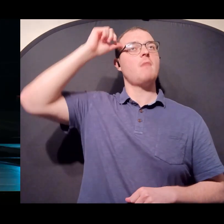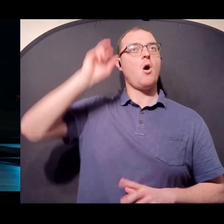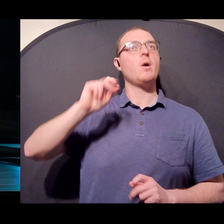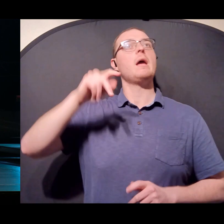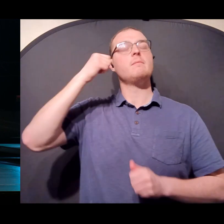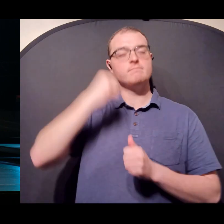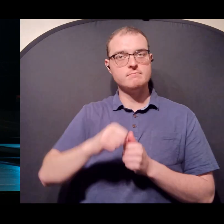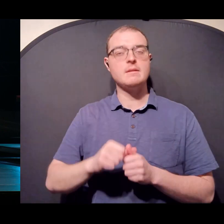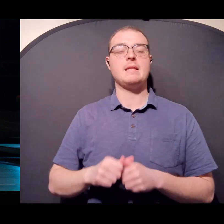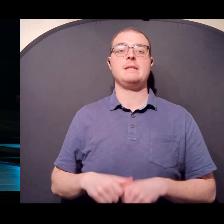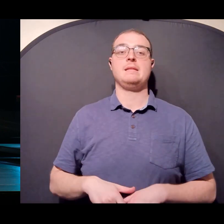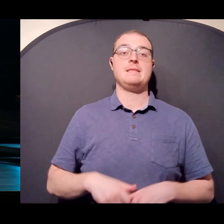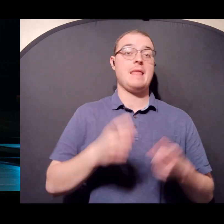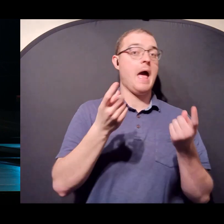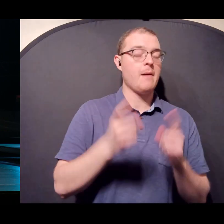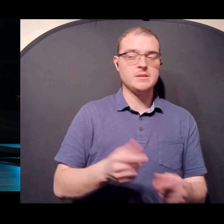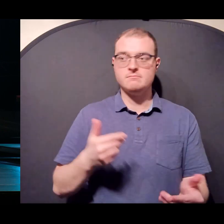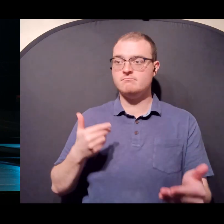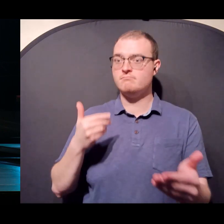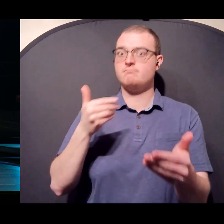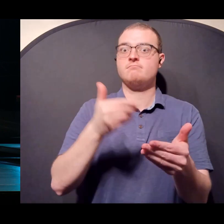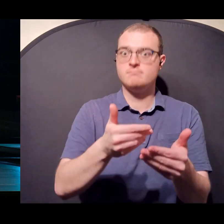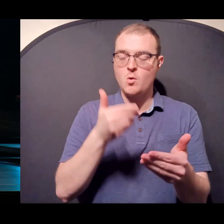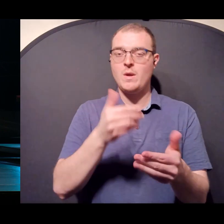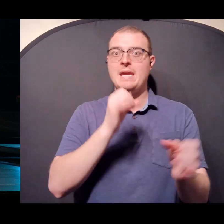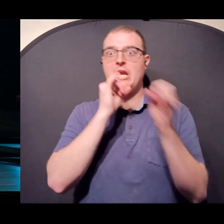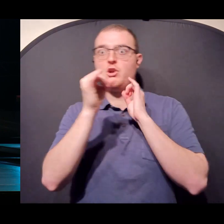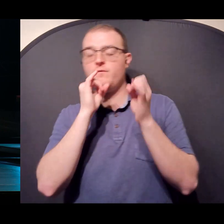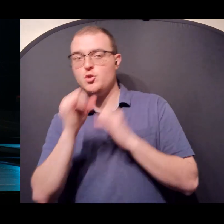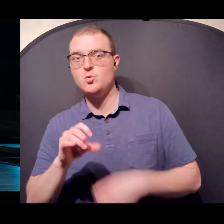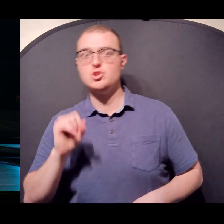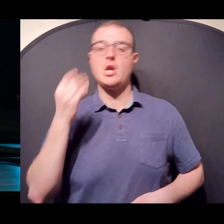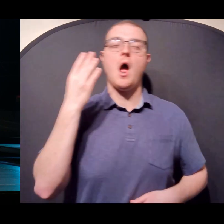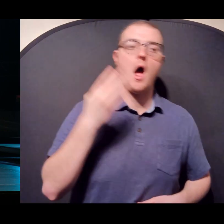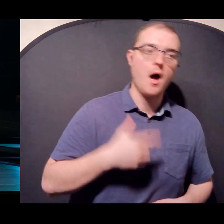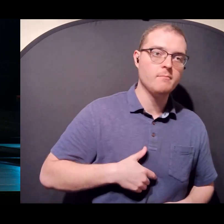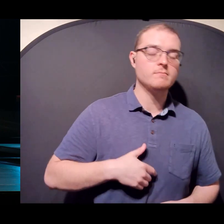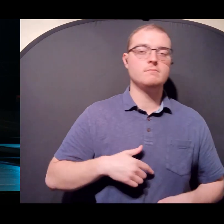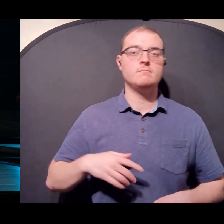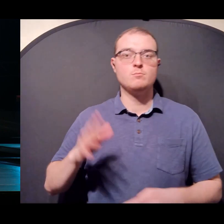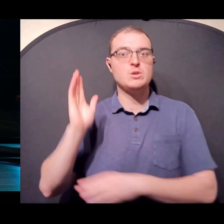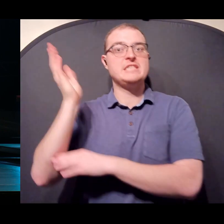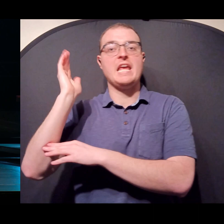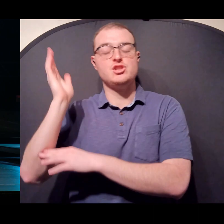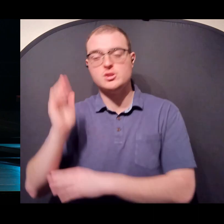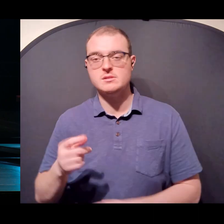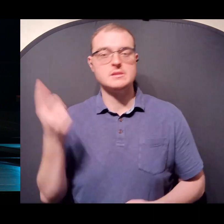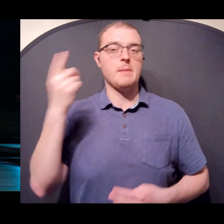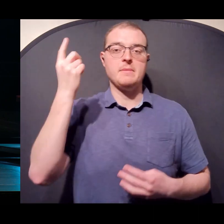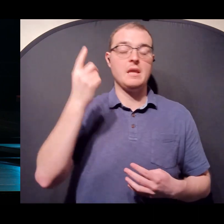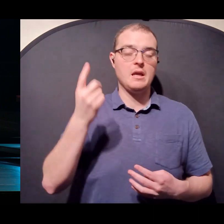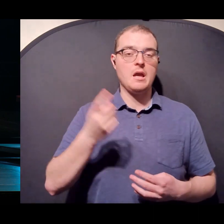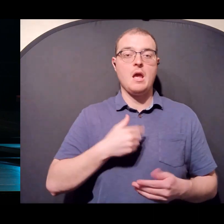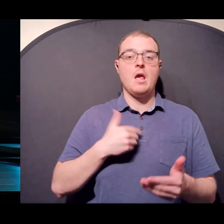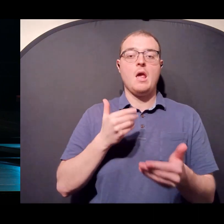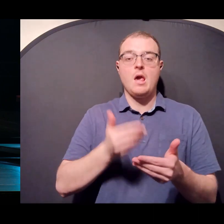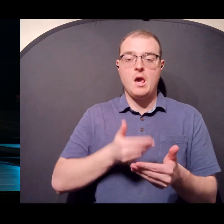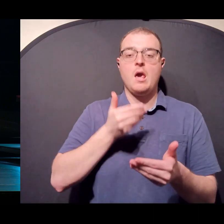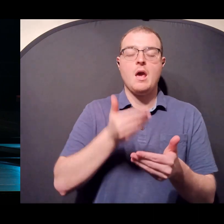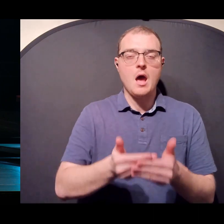so as the day comes, and as the moment comes, and as the occasion comes, and the interview comes, or your job comes,